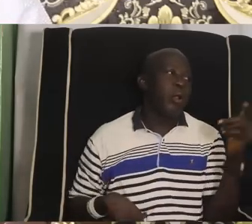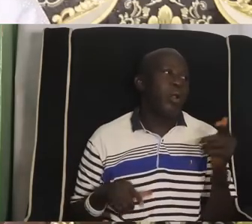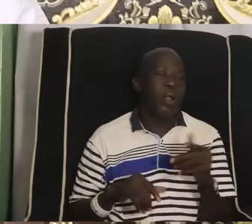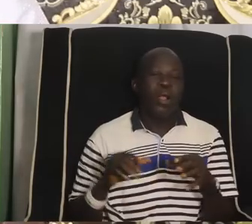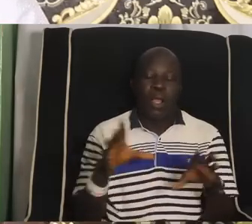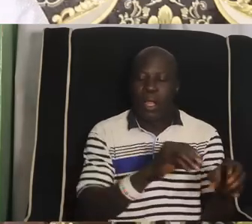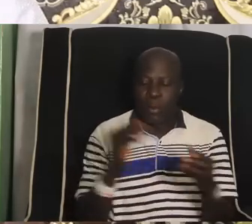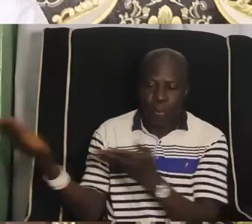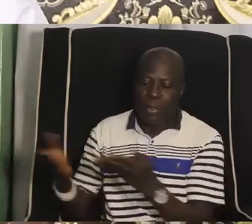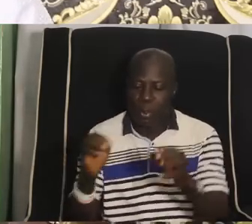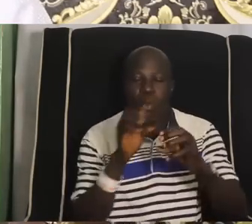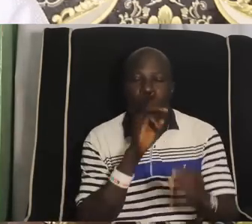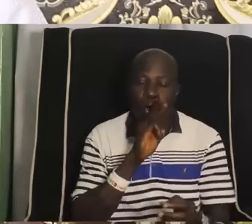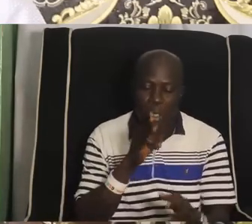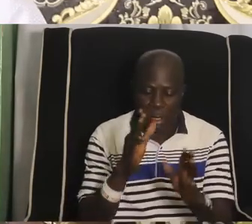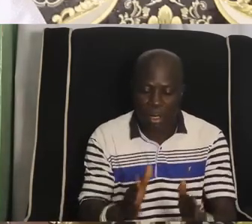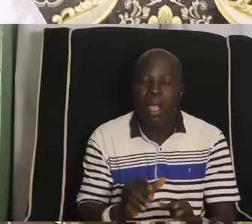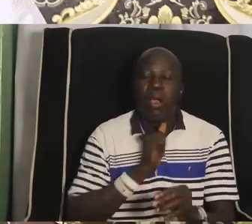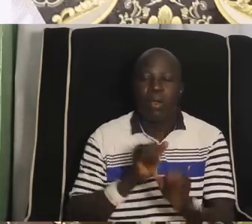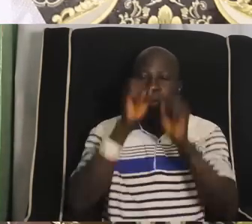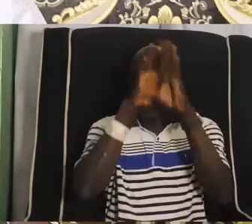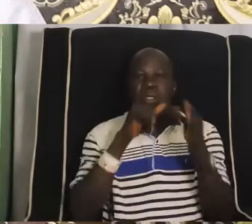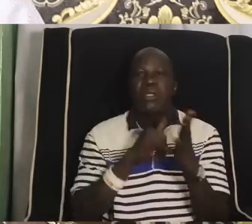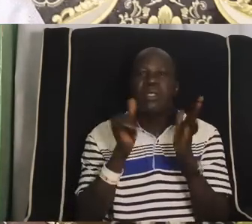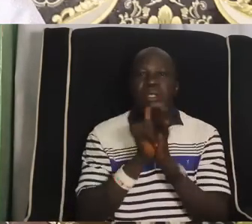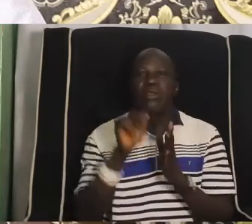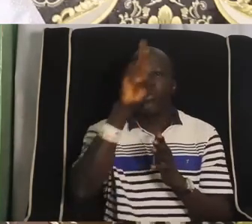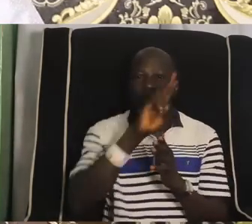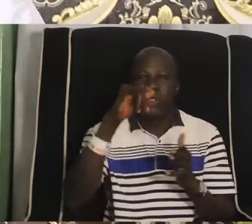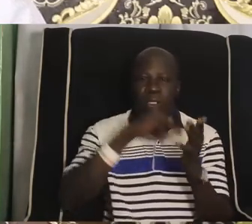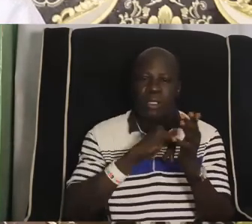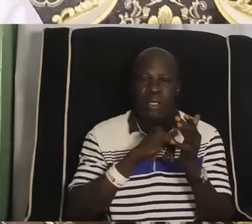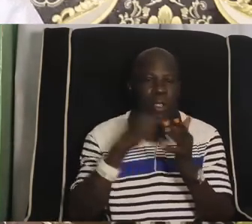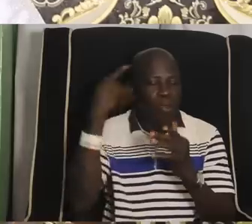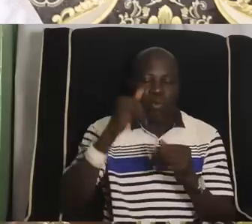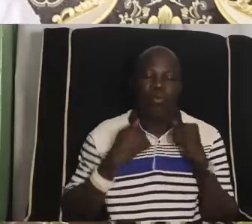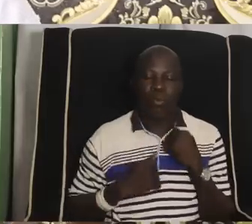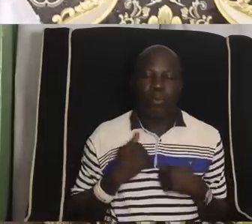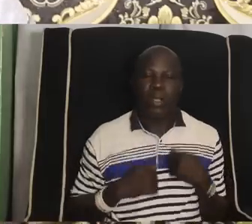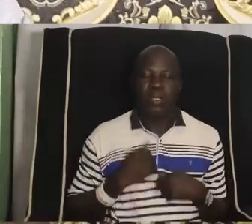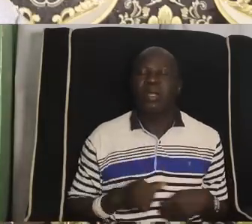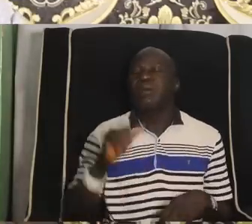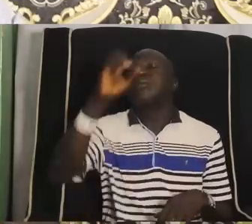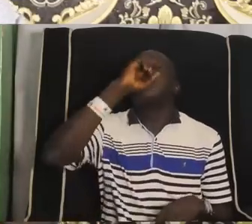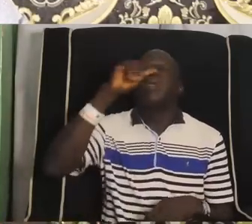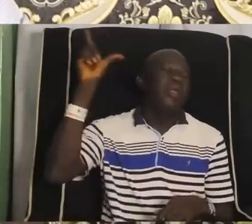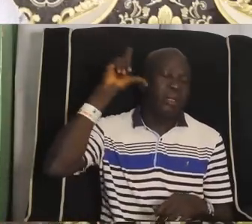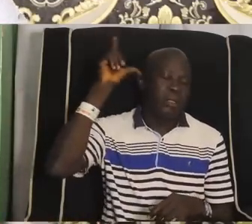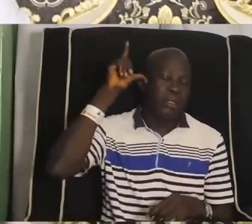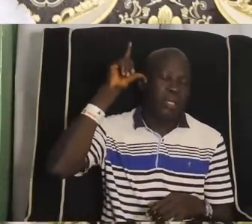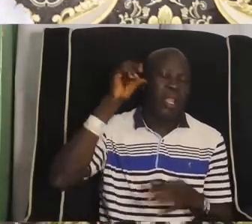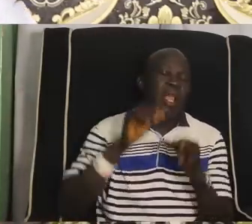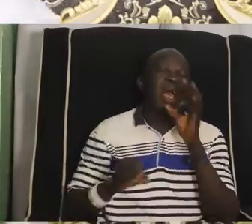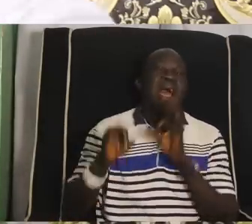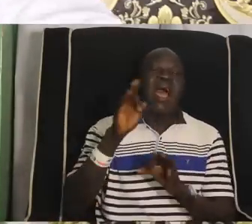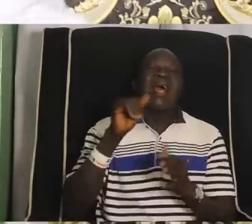Ẹgbẹ́ omi sọ́dọ̀. Hey, my bless here. I'll bless it. You'll be using it for me work. For baiting and drinking. Listen to me, sir.